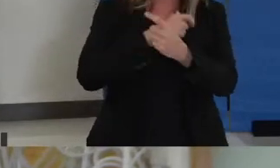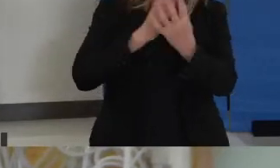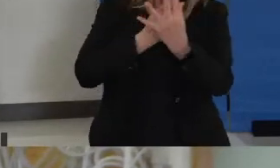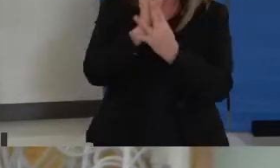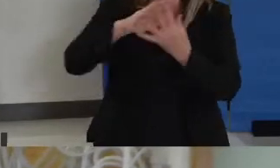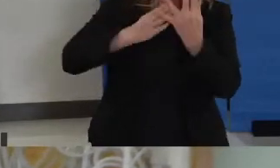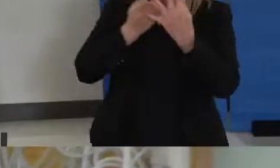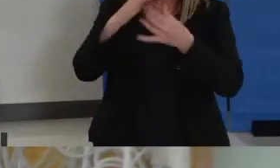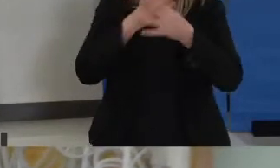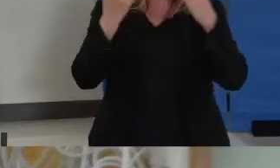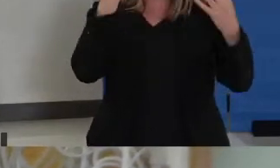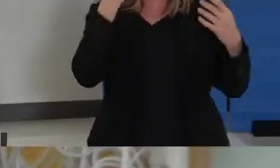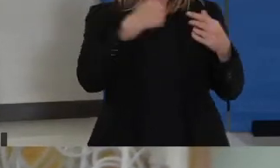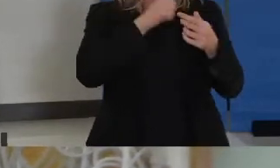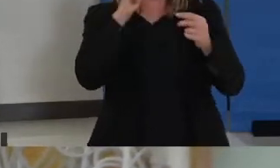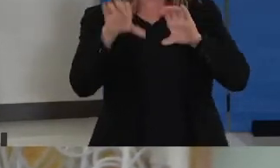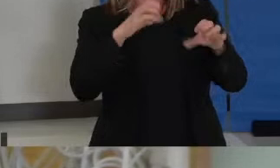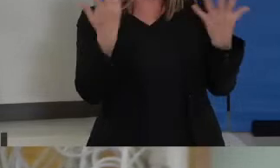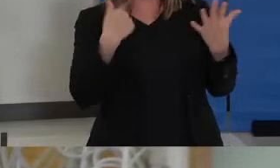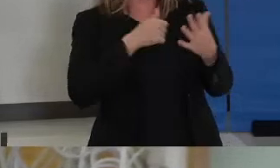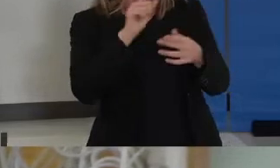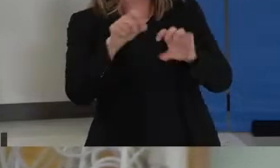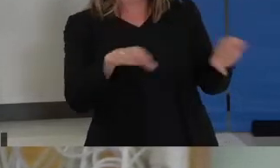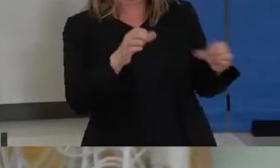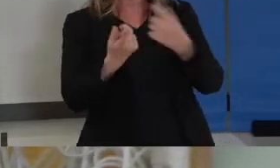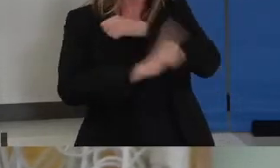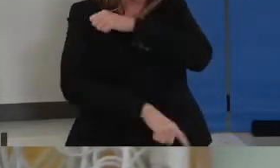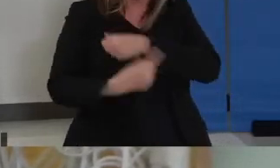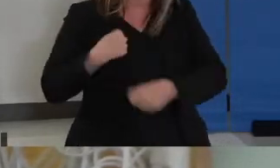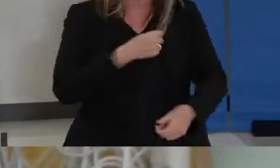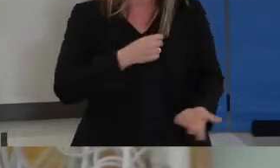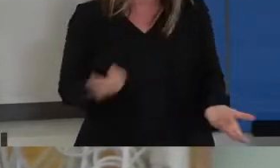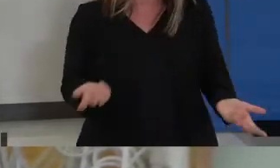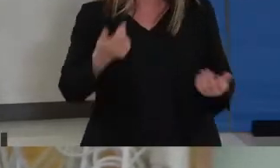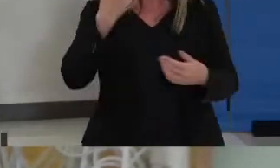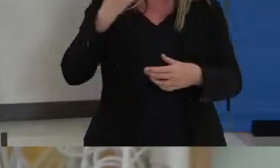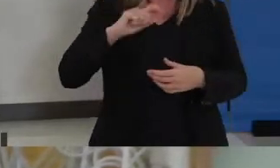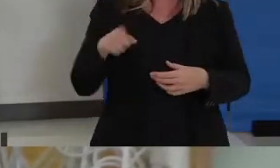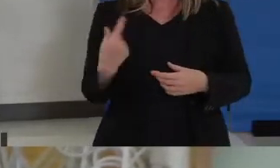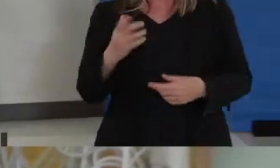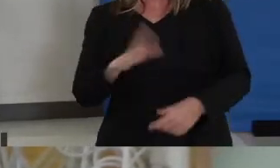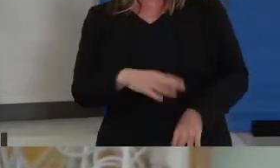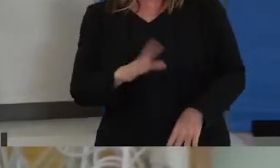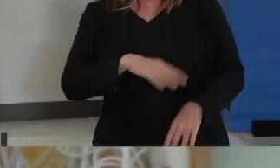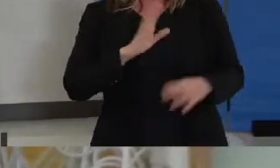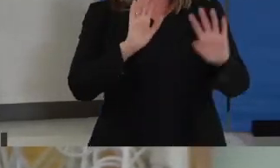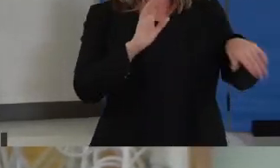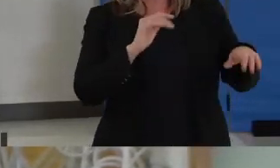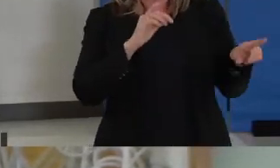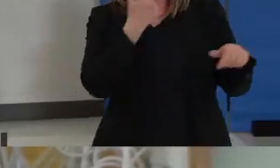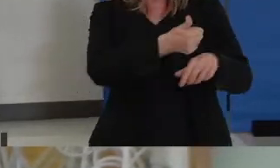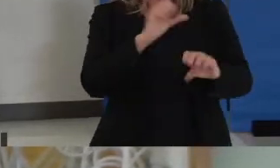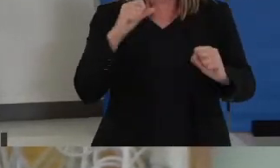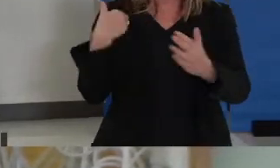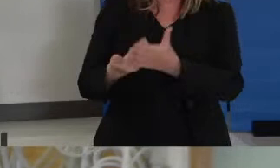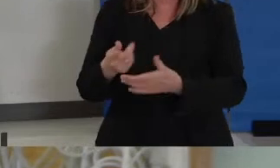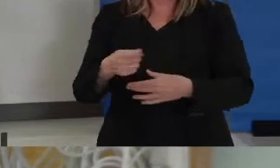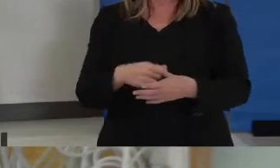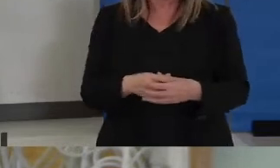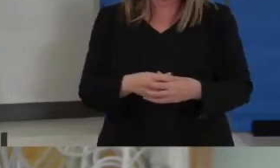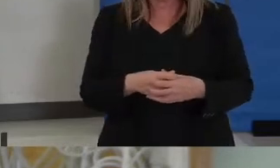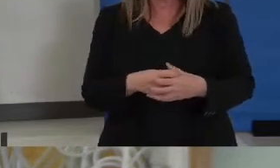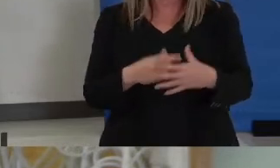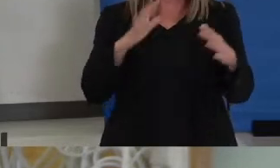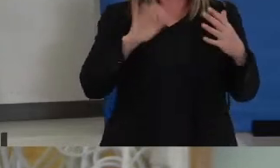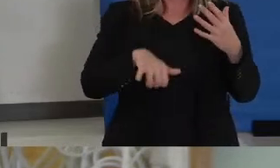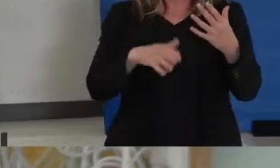if we don't do what we need to do, then penalize us. Because the days of allowing people to get there on their own are the days that need to be behind us. It